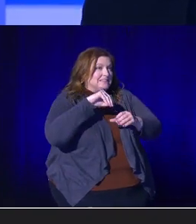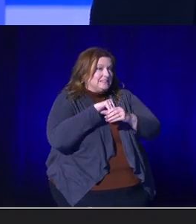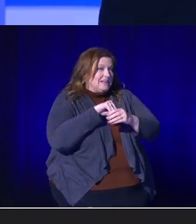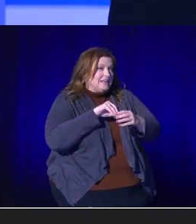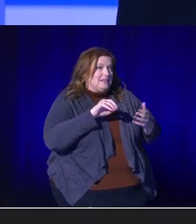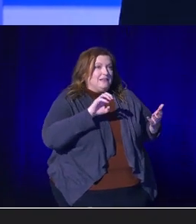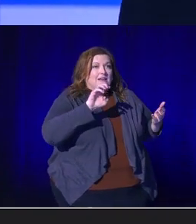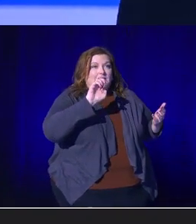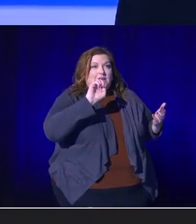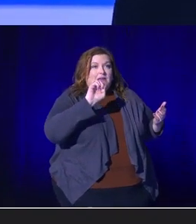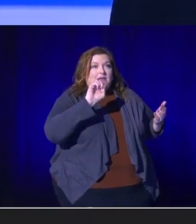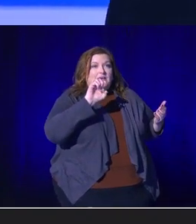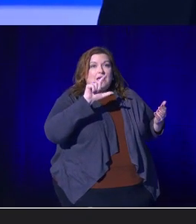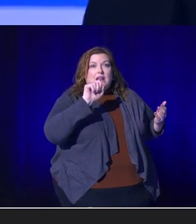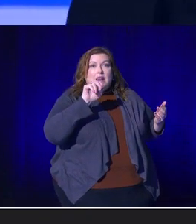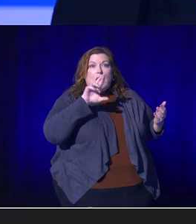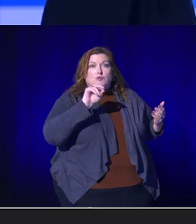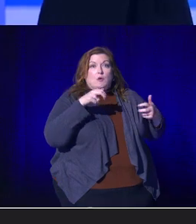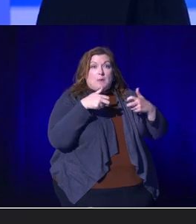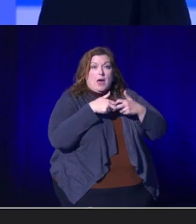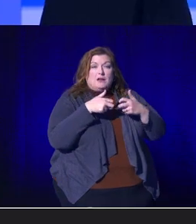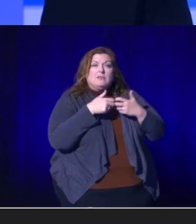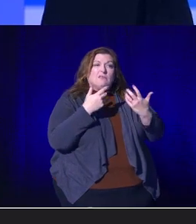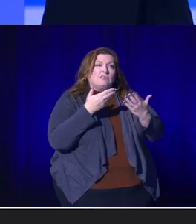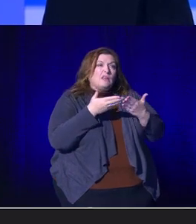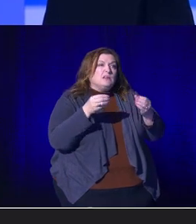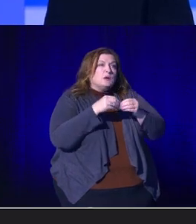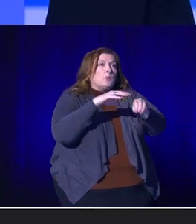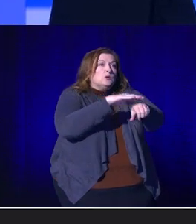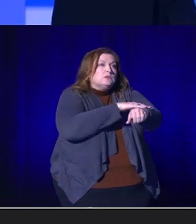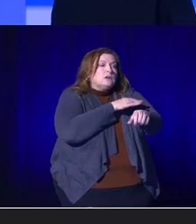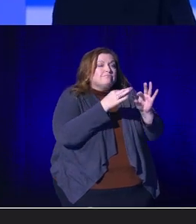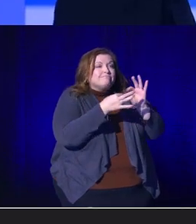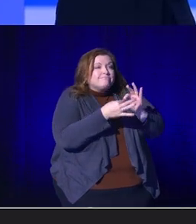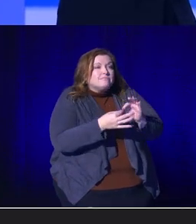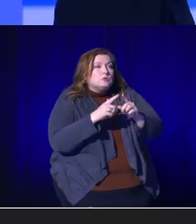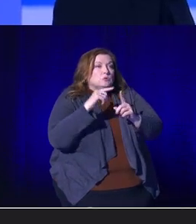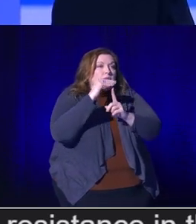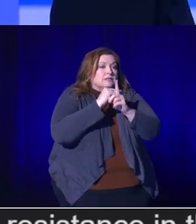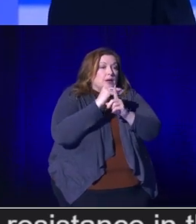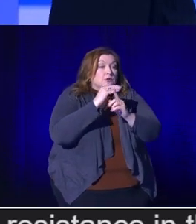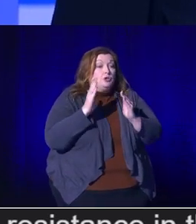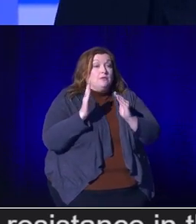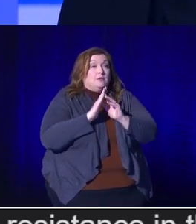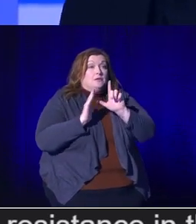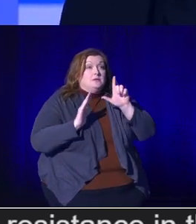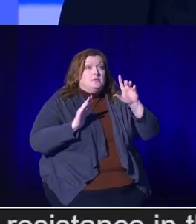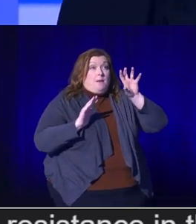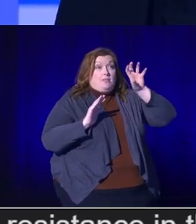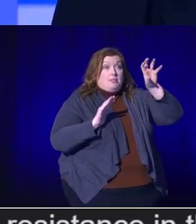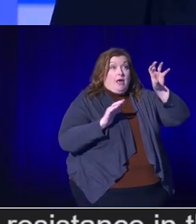electrolyte of the battery. Things are more sluggish due to that low temperature. So in the top left, the batteries are